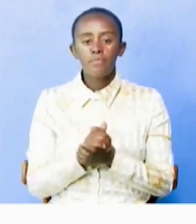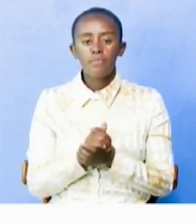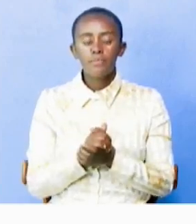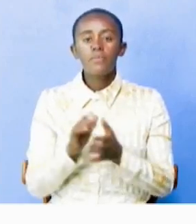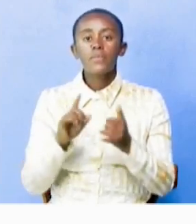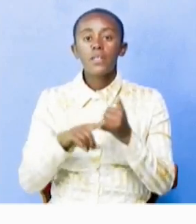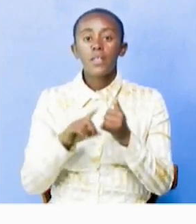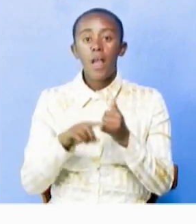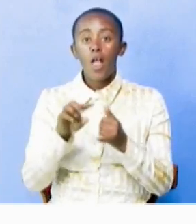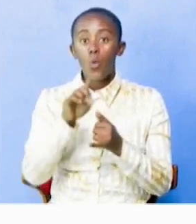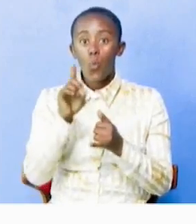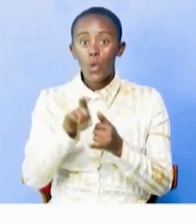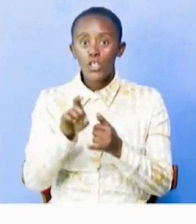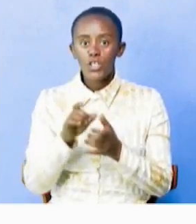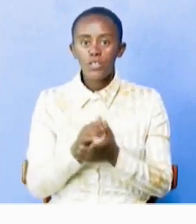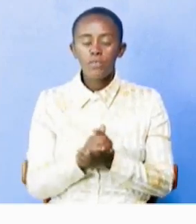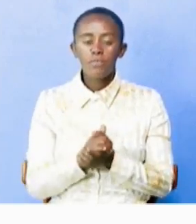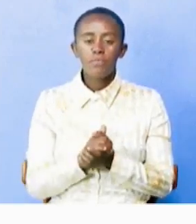question